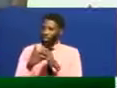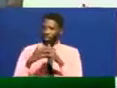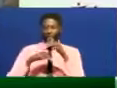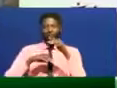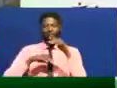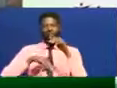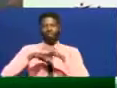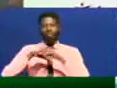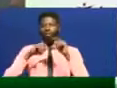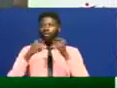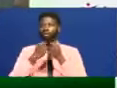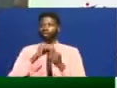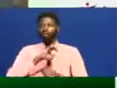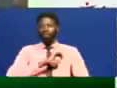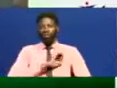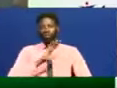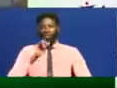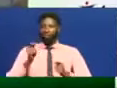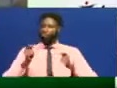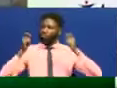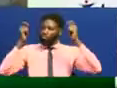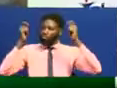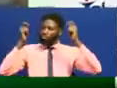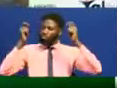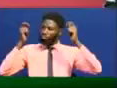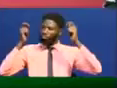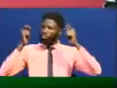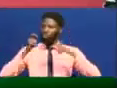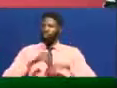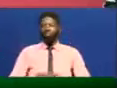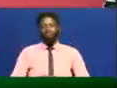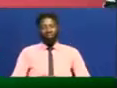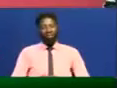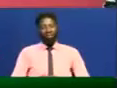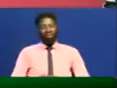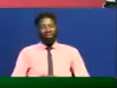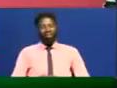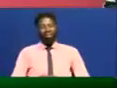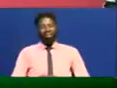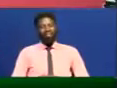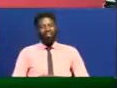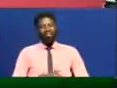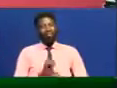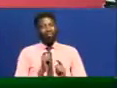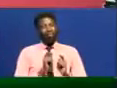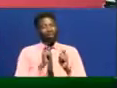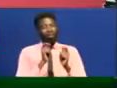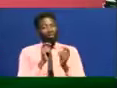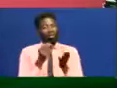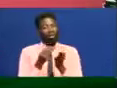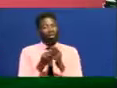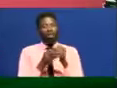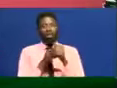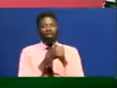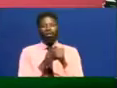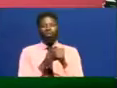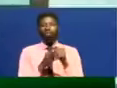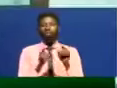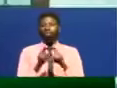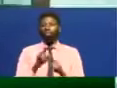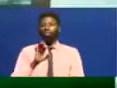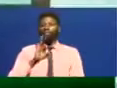to have their own electronic board. Talanta Hela will be leading the way, and FKF